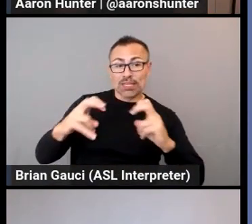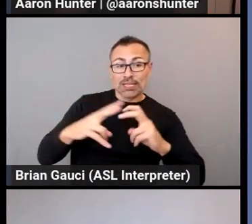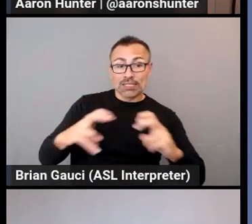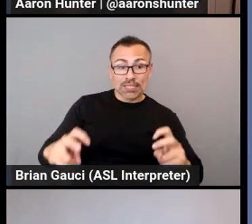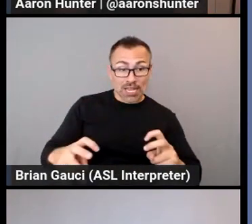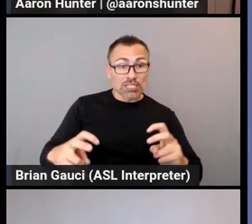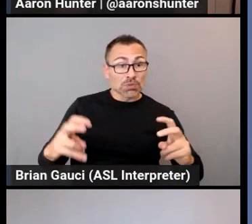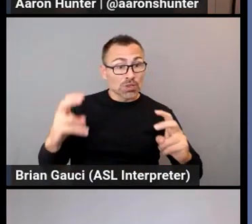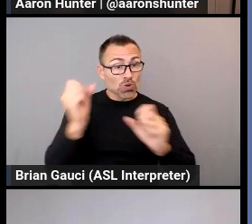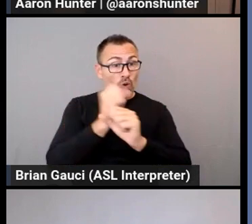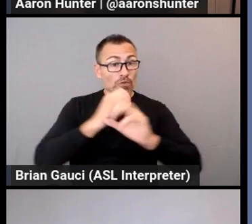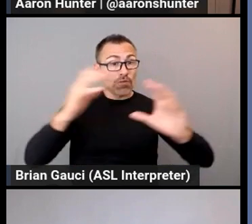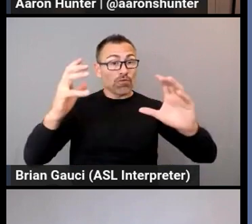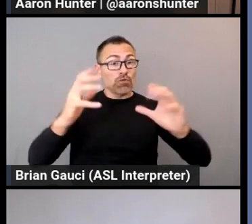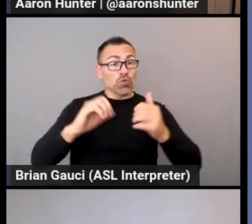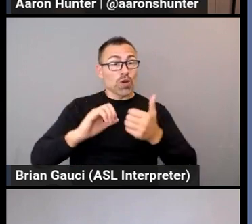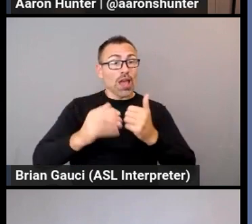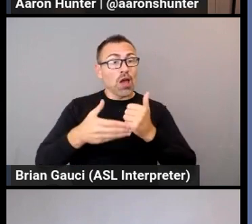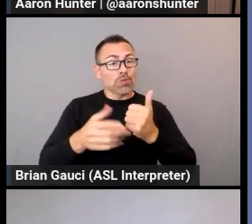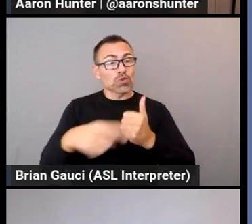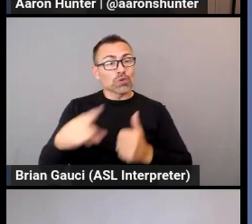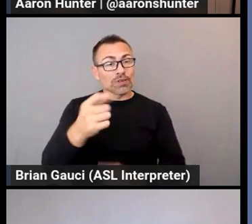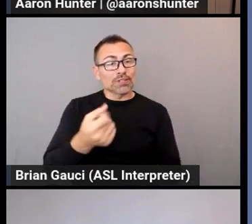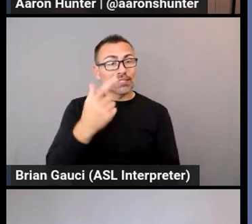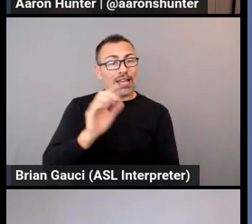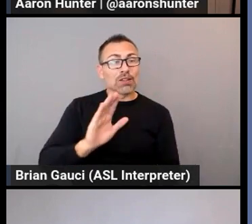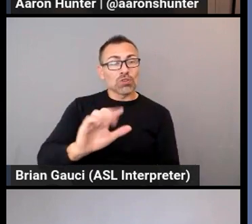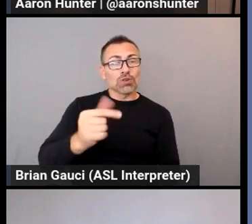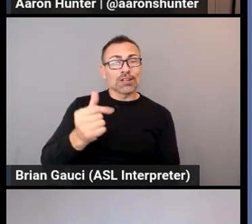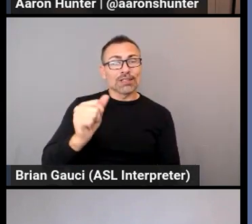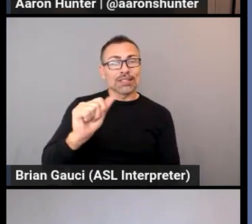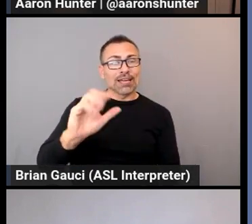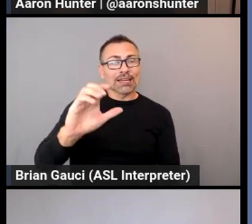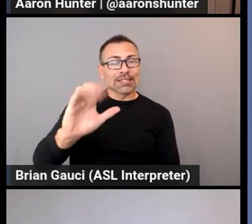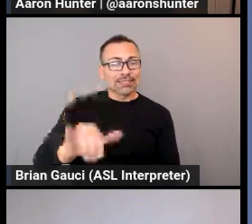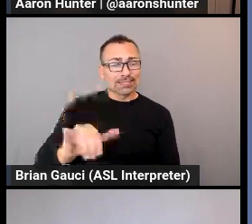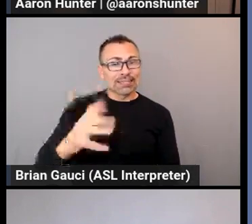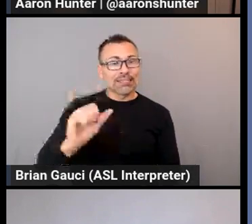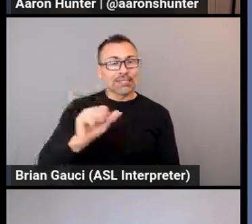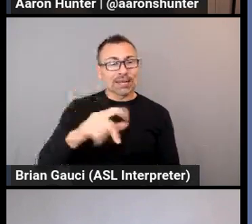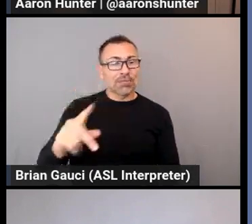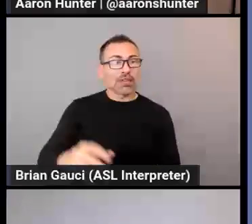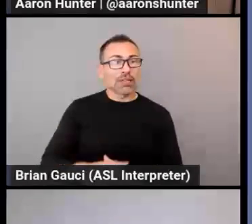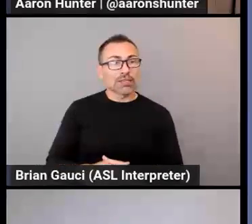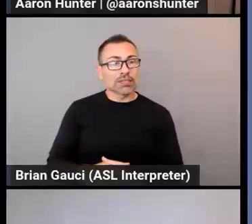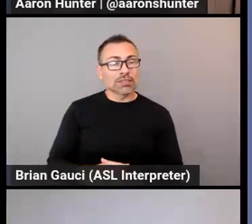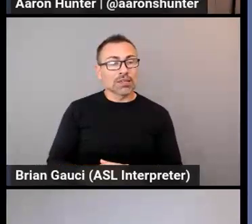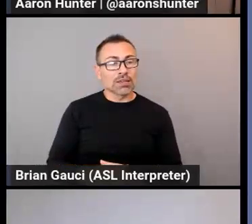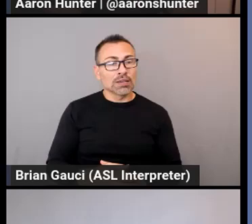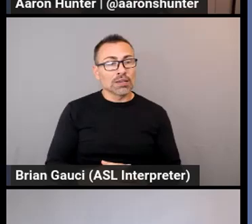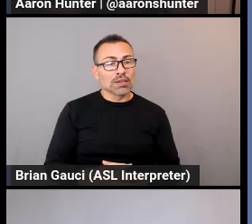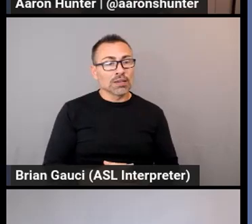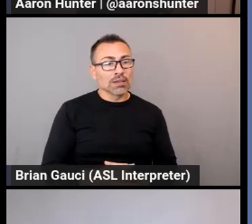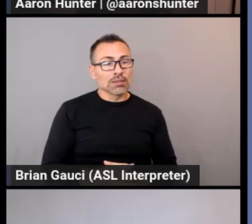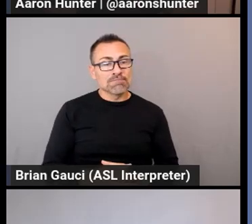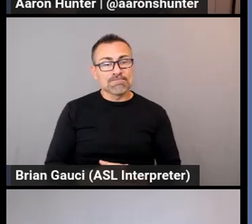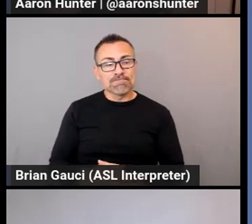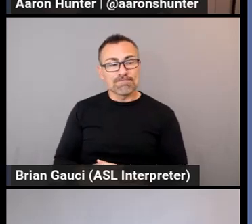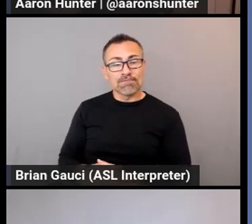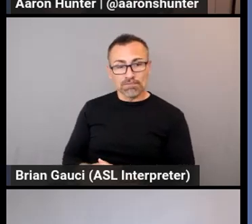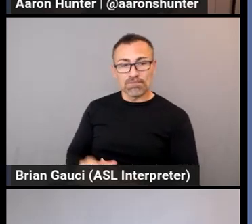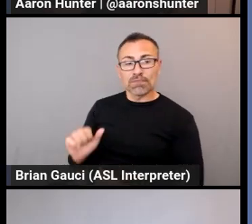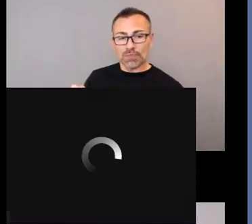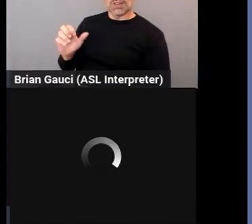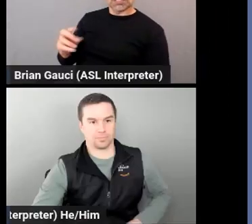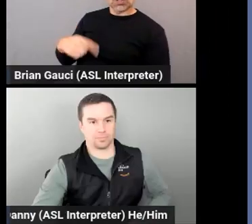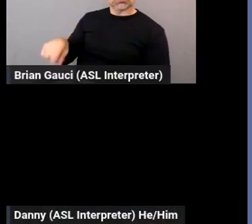and helping you understand your legacy application. The next step is talking about the assessment and like porting assistance and so forth, but let's say if there's a